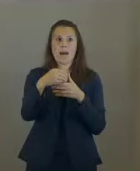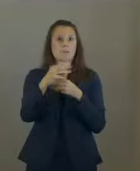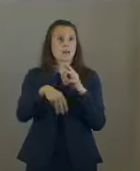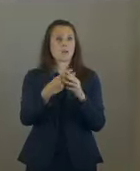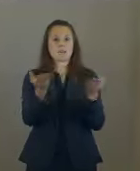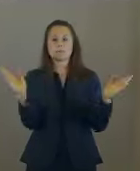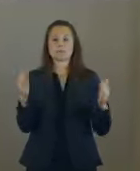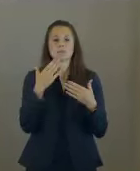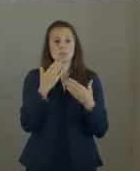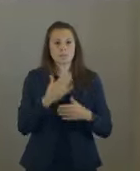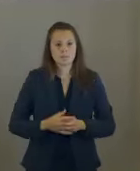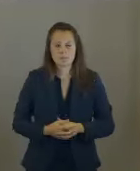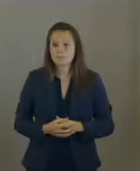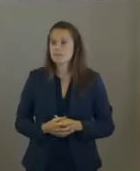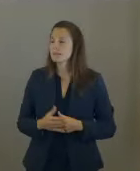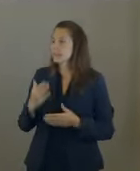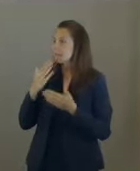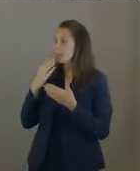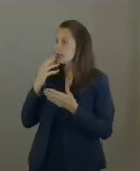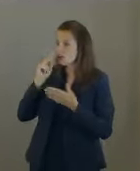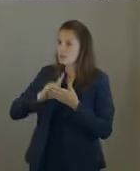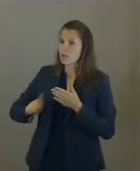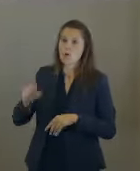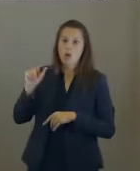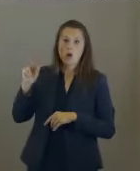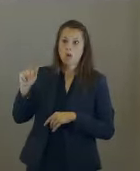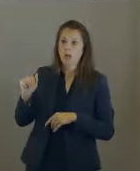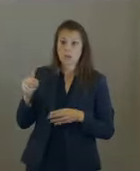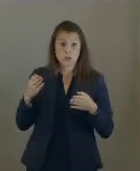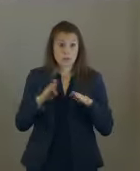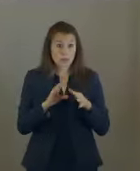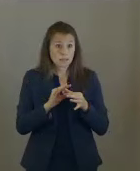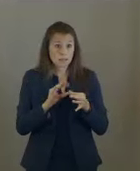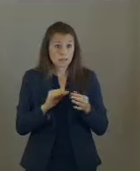world. Thank you. Thank you, Secretary Lara. Any other closing comments?